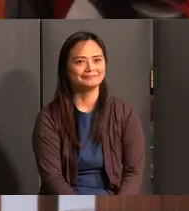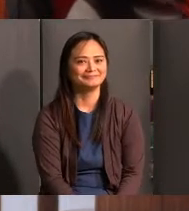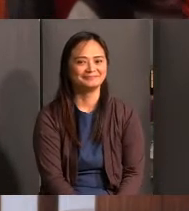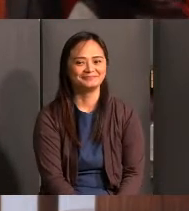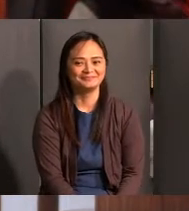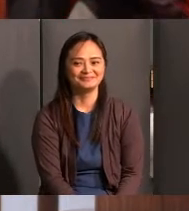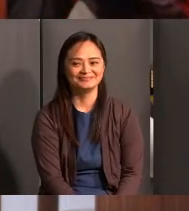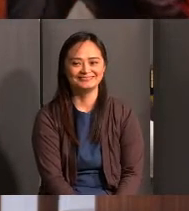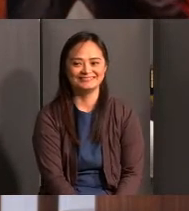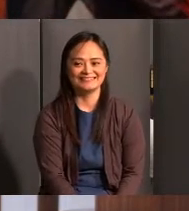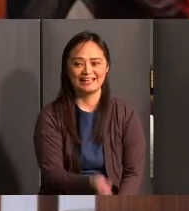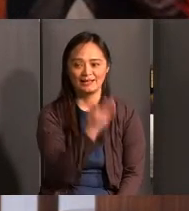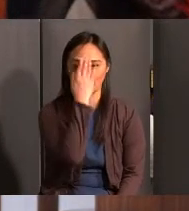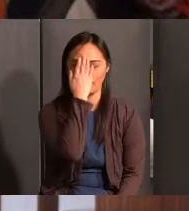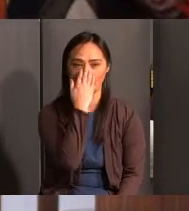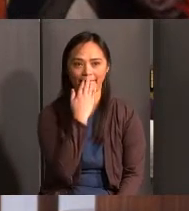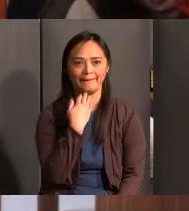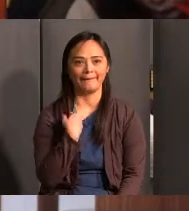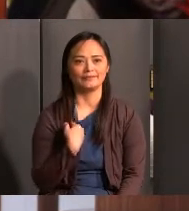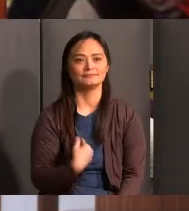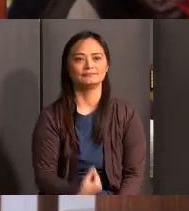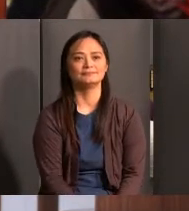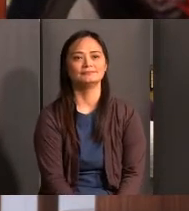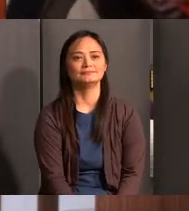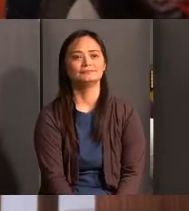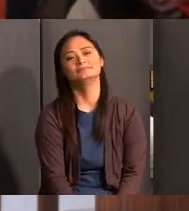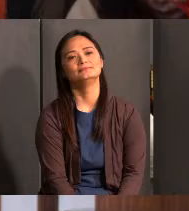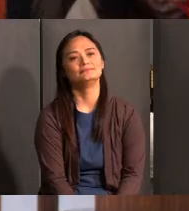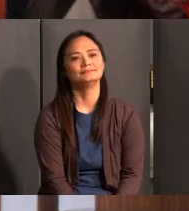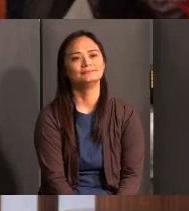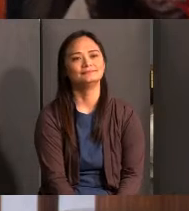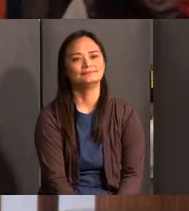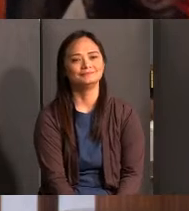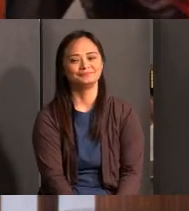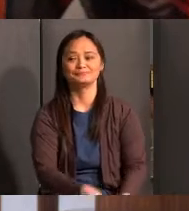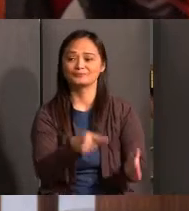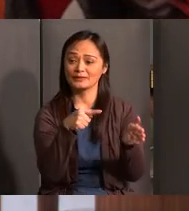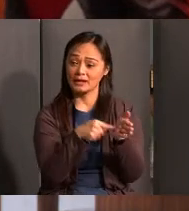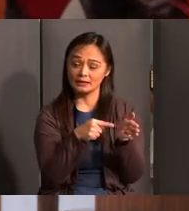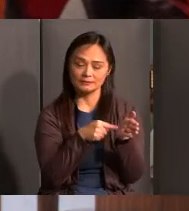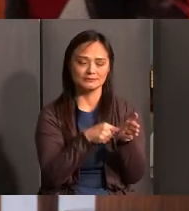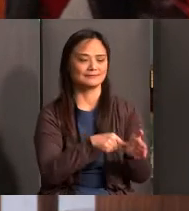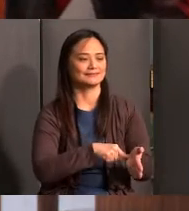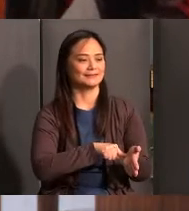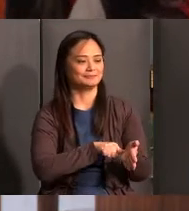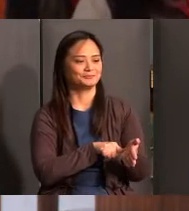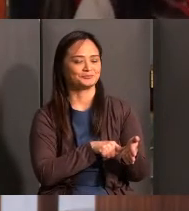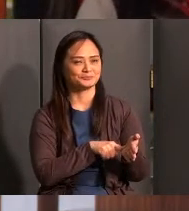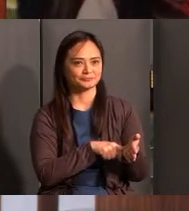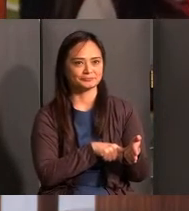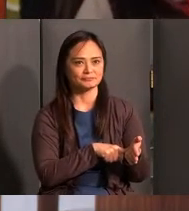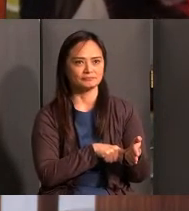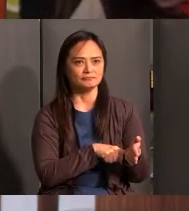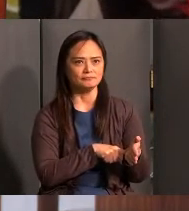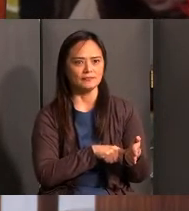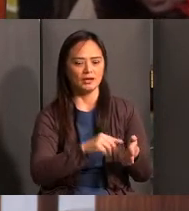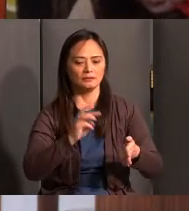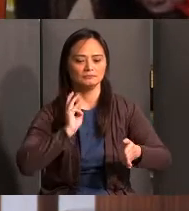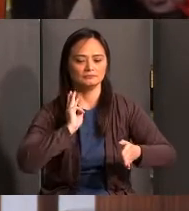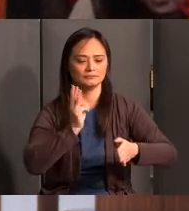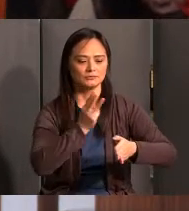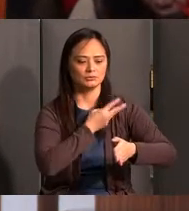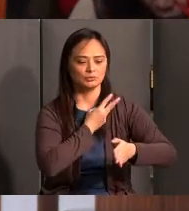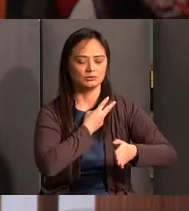Ito pong first quarter ng taon na ito ay ating binibigyang diin ang ating first